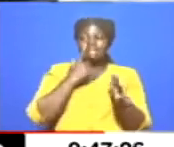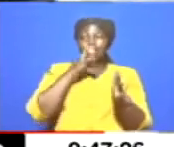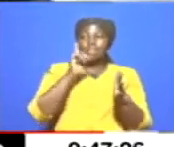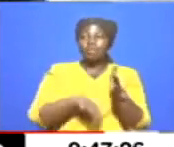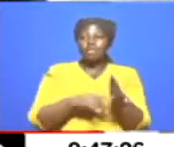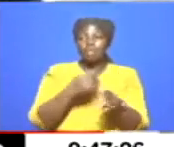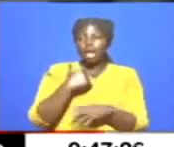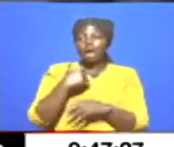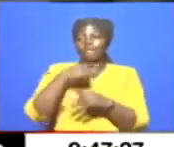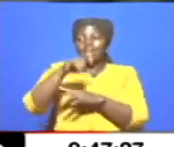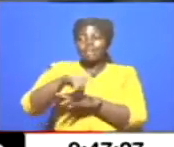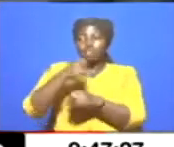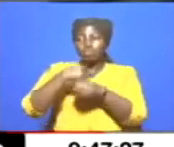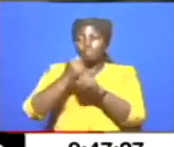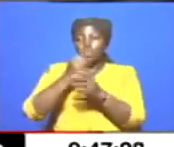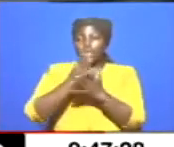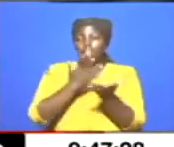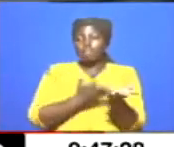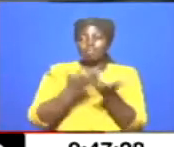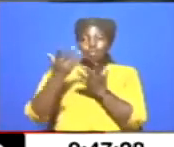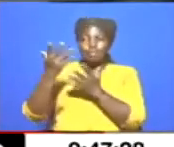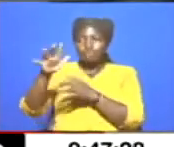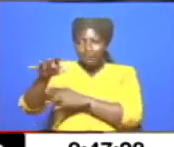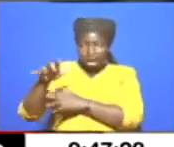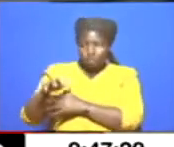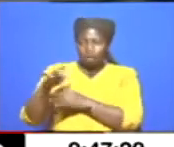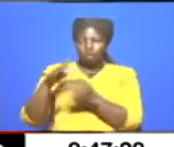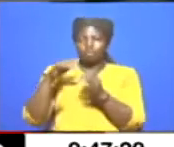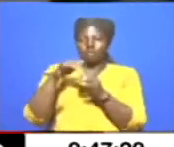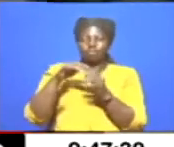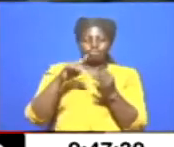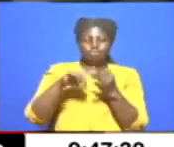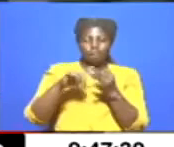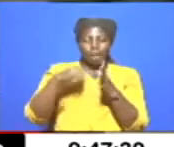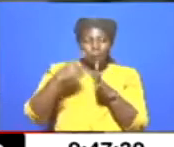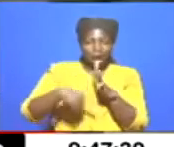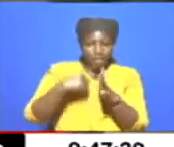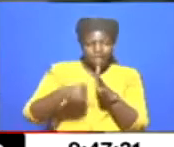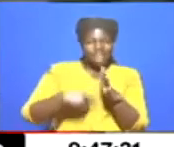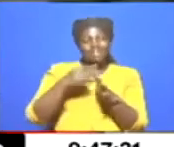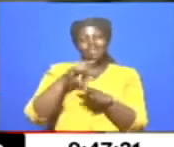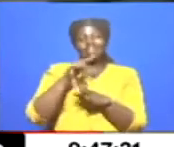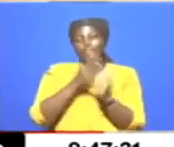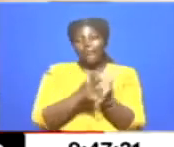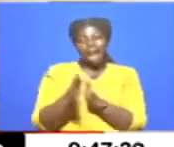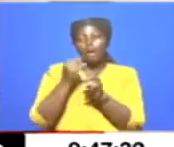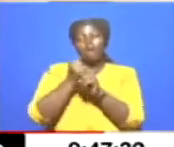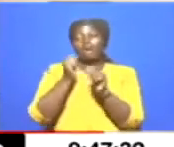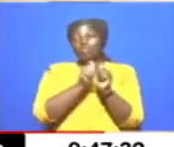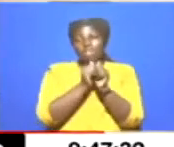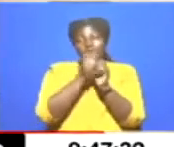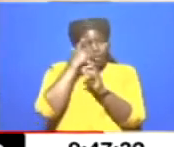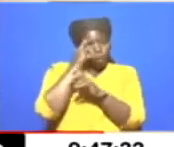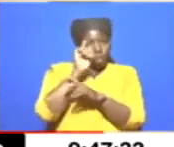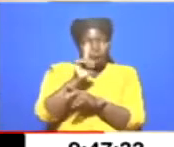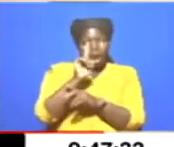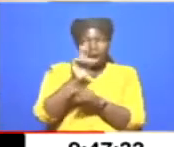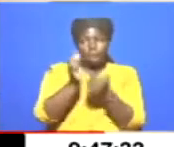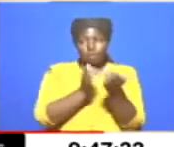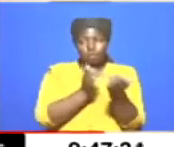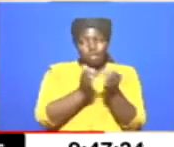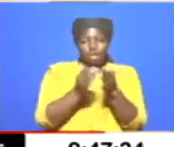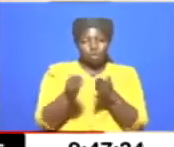need to ensure that transport, logistics and manufacturing work together for a common trade opportunity. There's